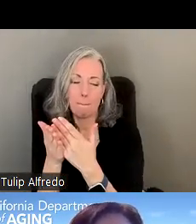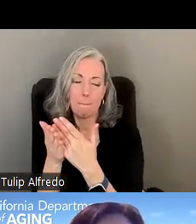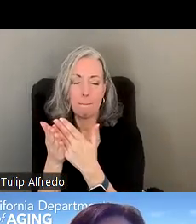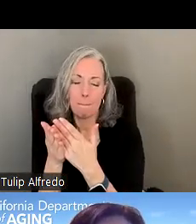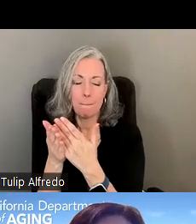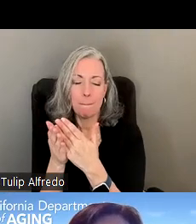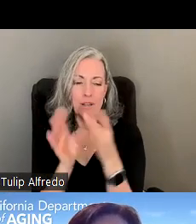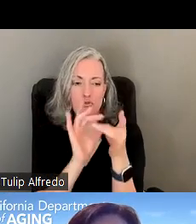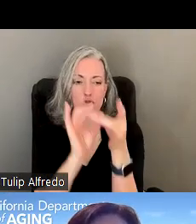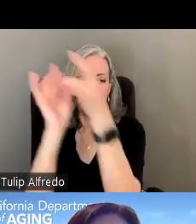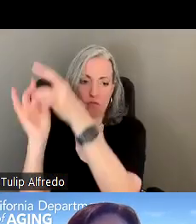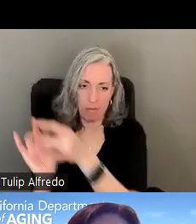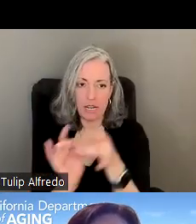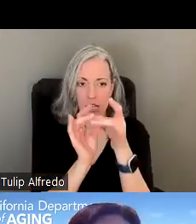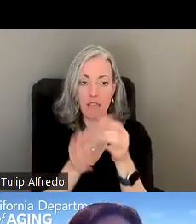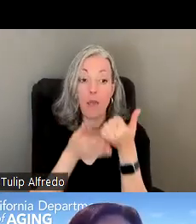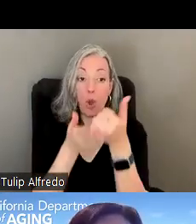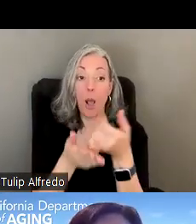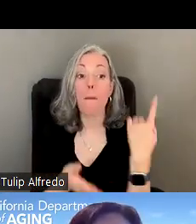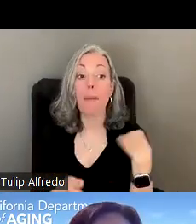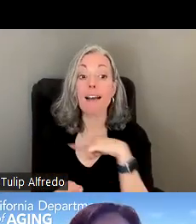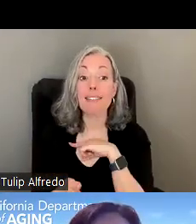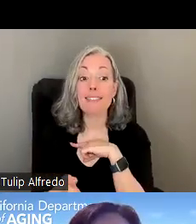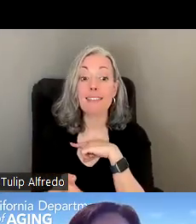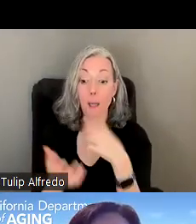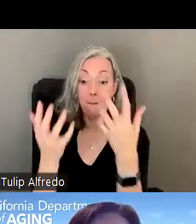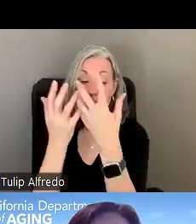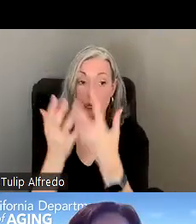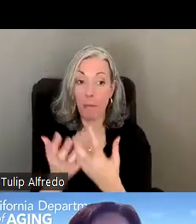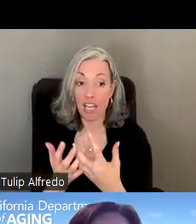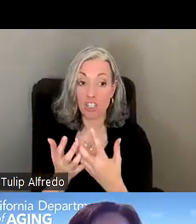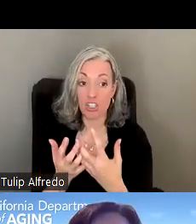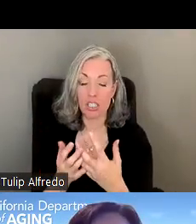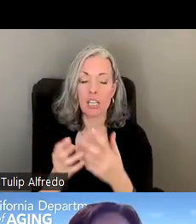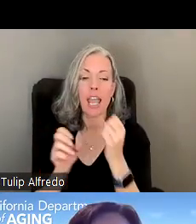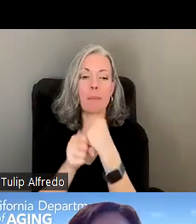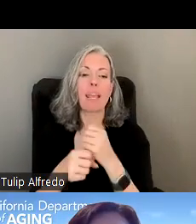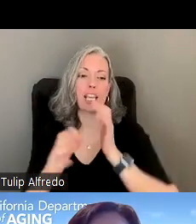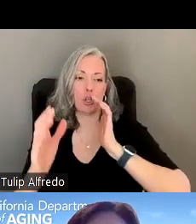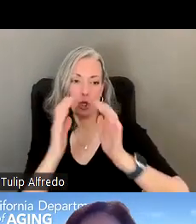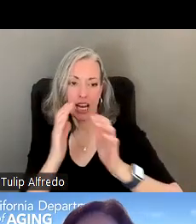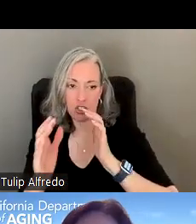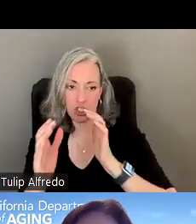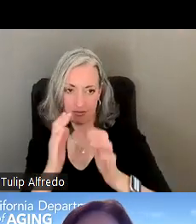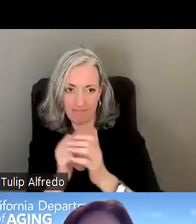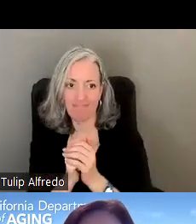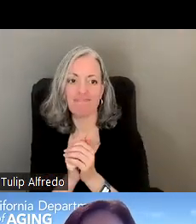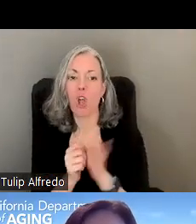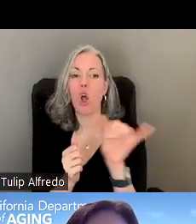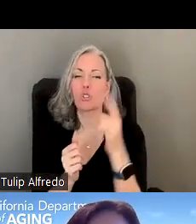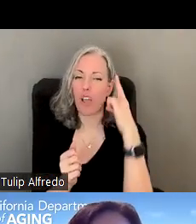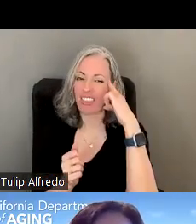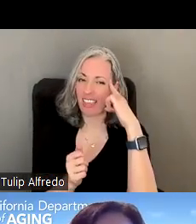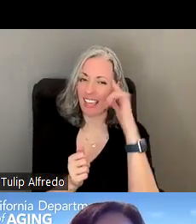synergy and uniformity that will help us gel and create that communication. Also, I think